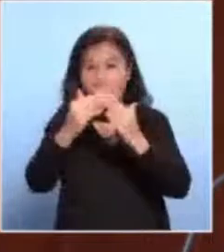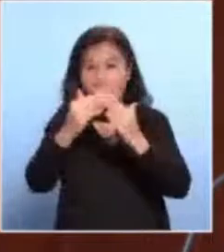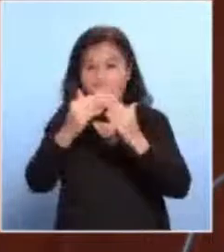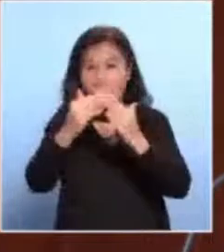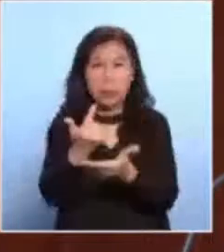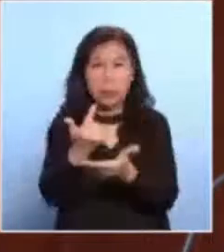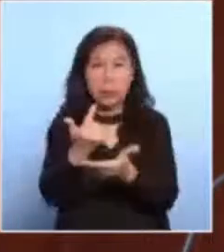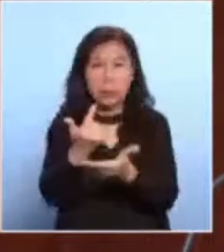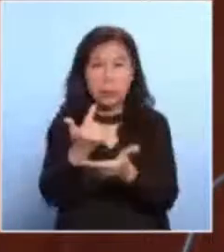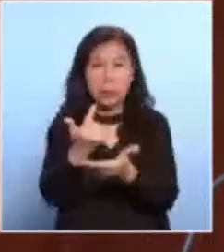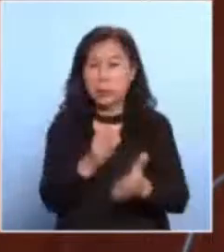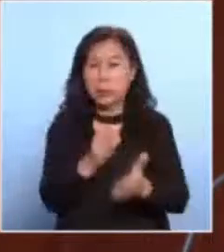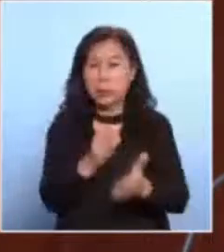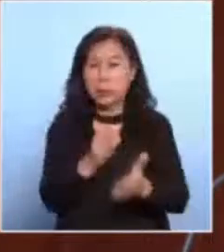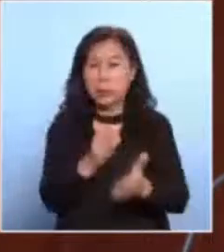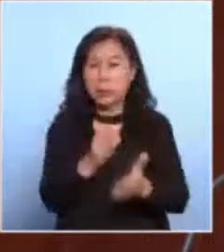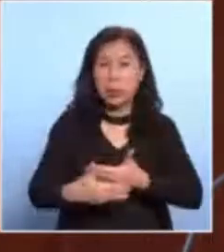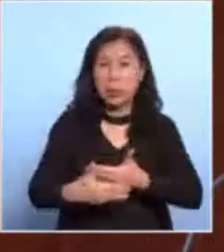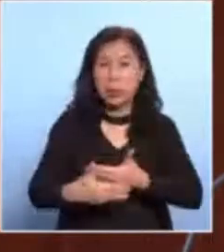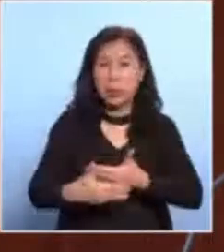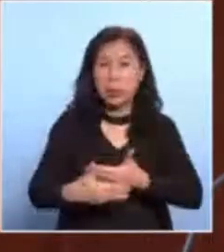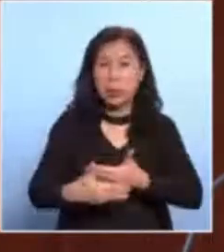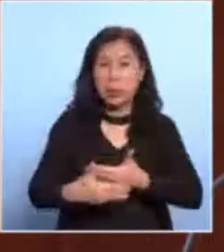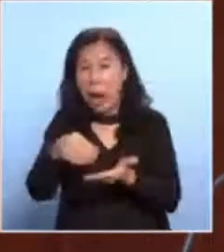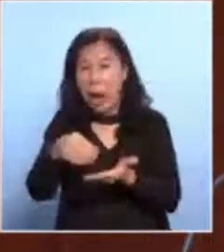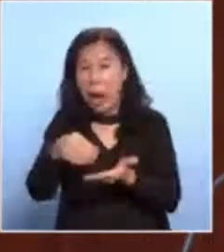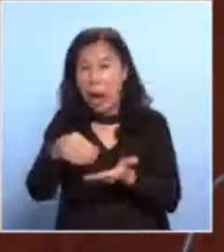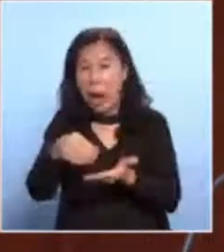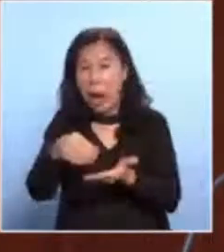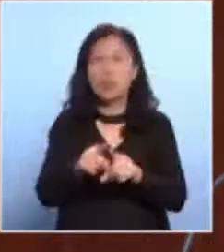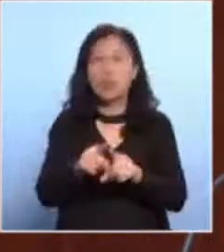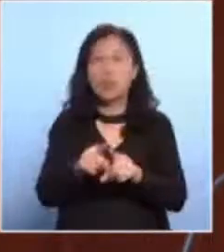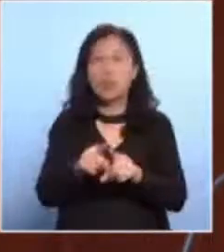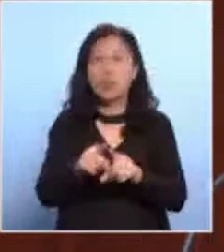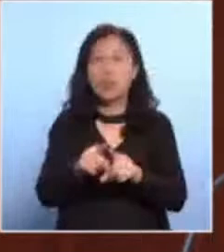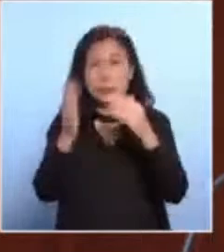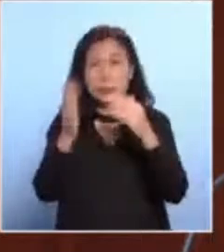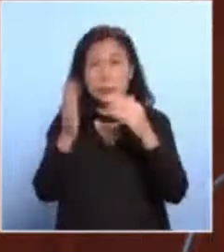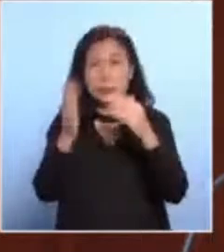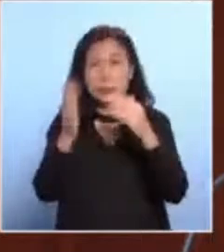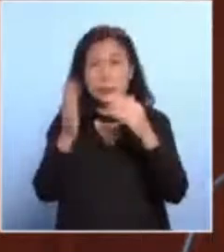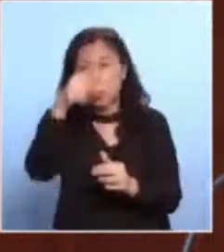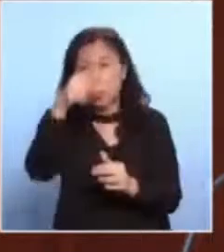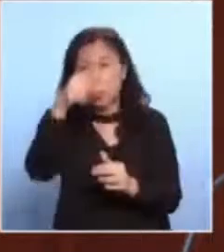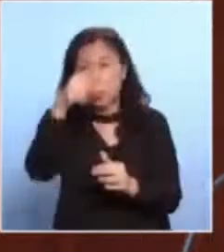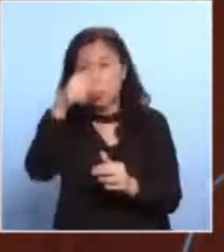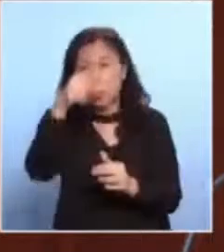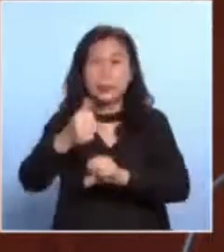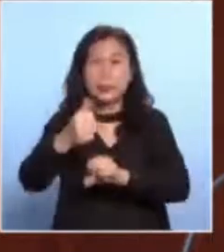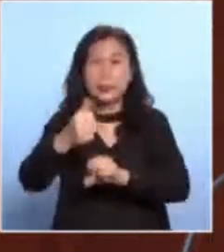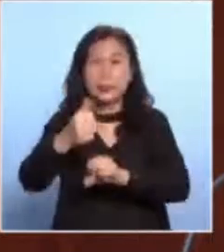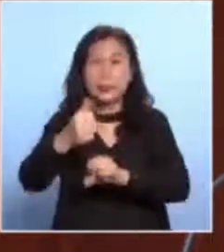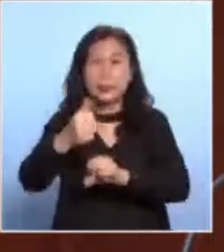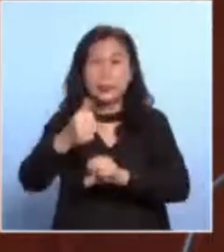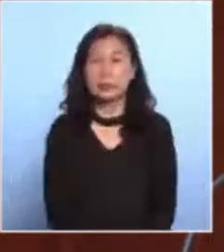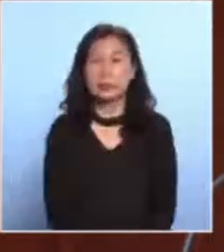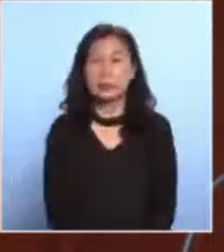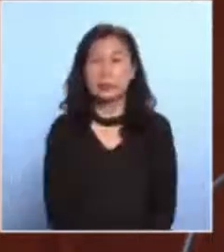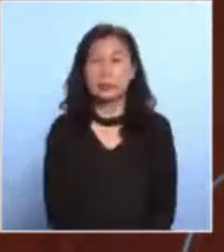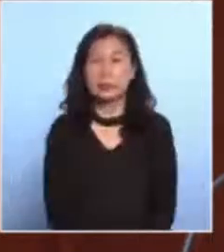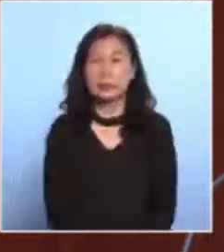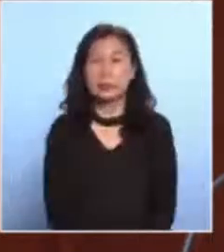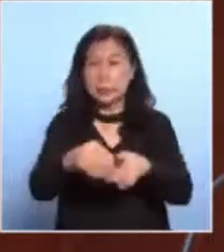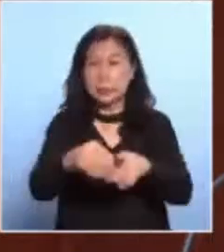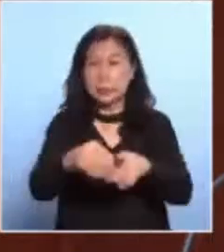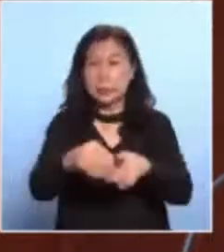severely physically handicapped persons, etc. The government will continue to strengthen the support in this regard, including the